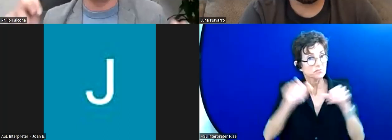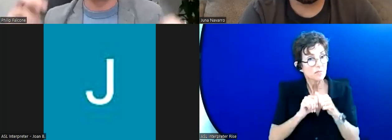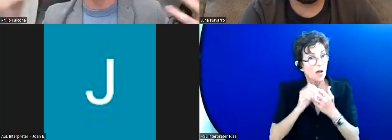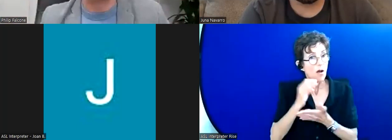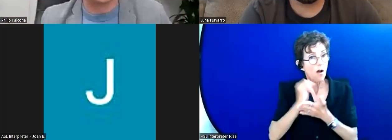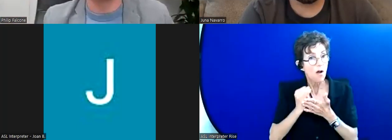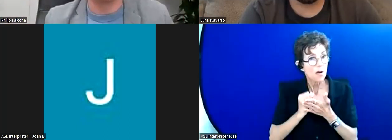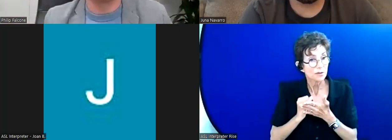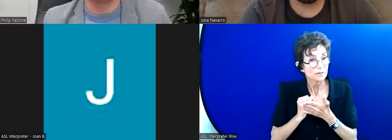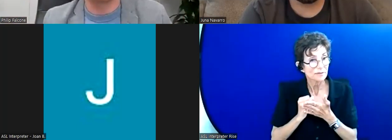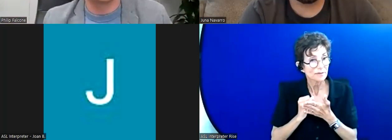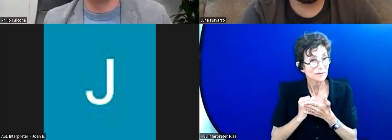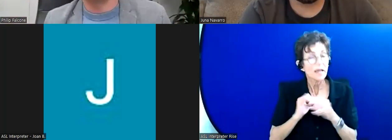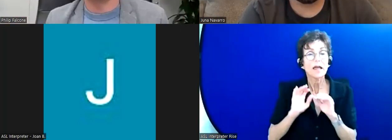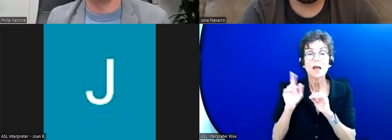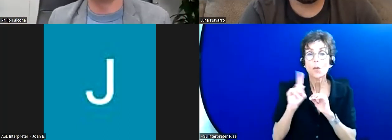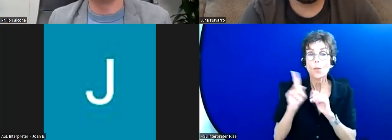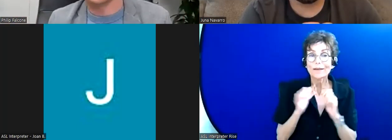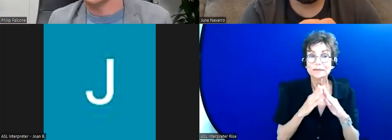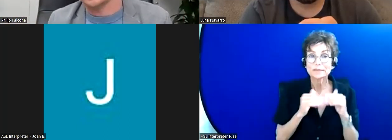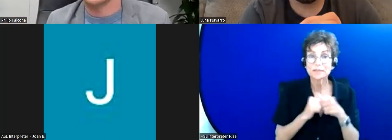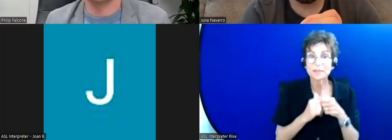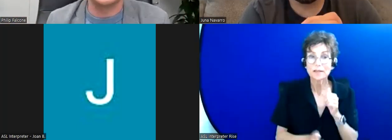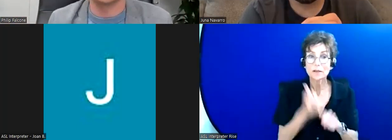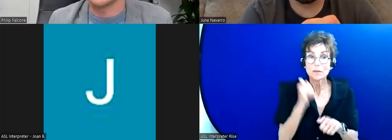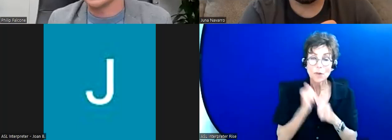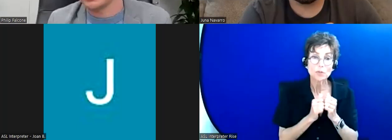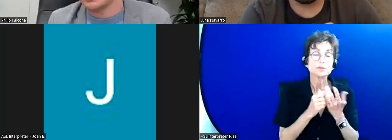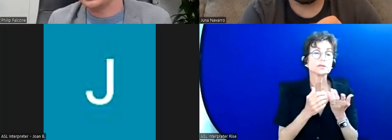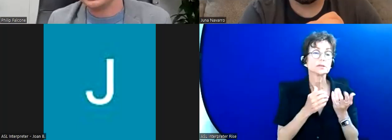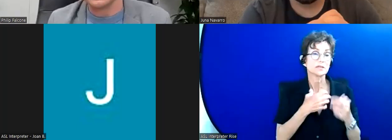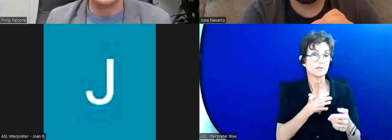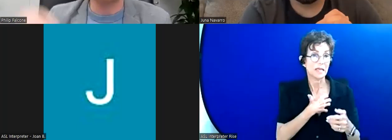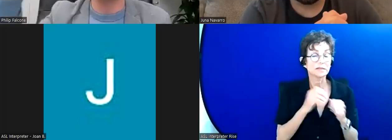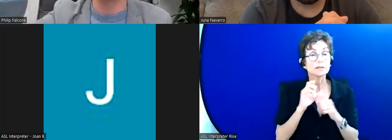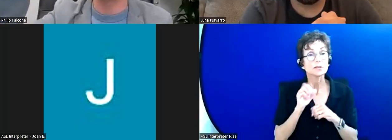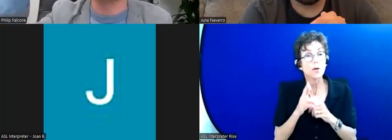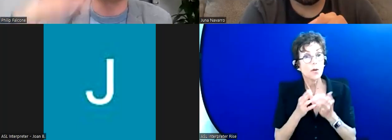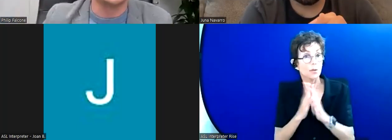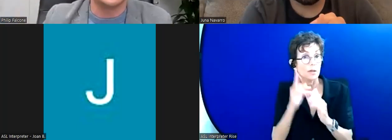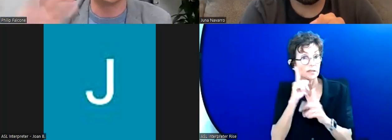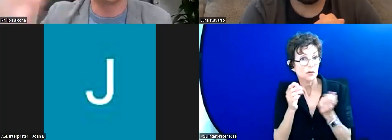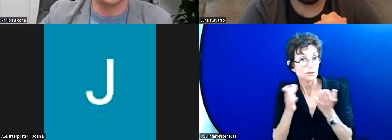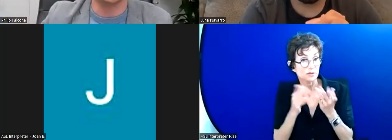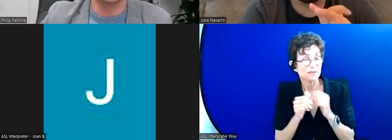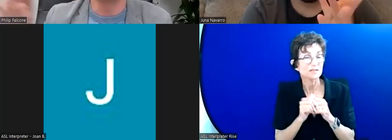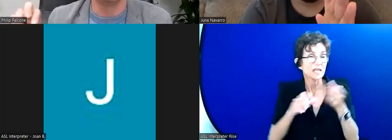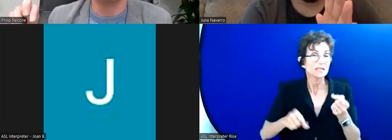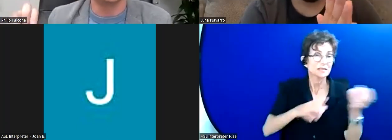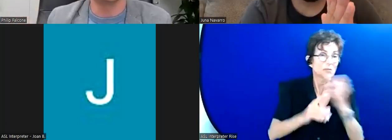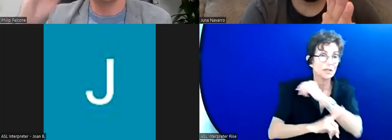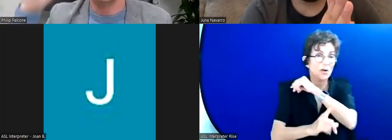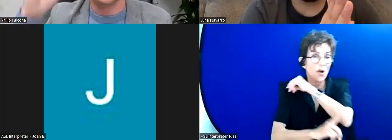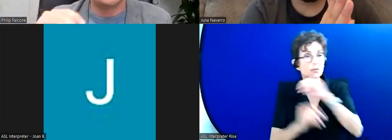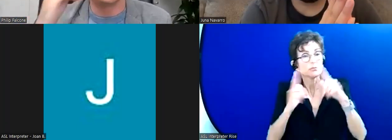complaints or requests for service, whether it be dumping, code violations, graffiti, all that. And from there, we compiled a list. This was back in June